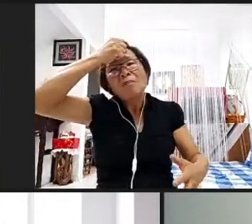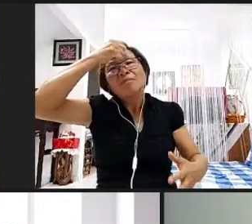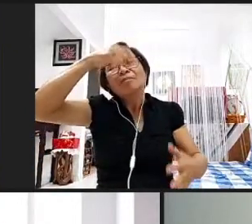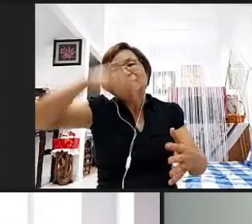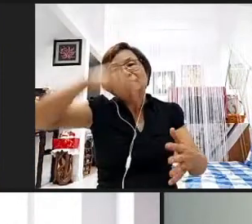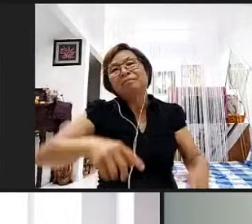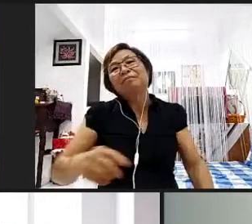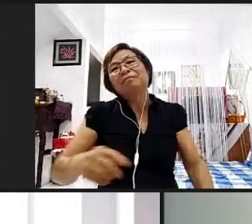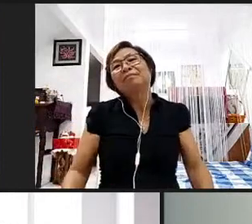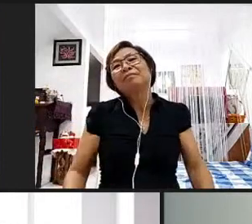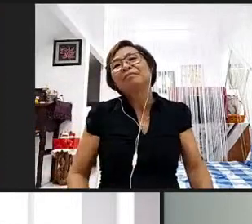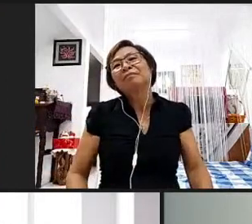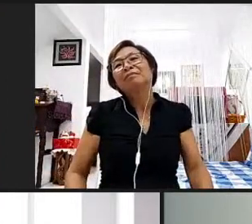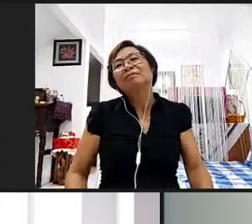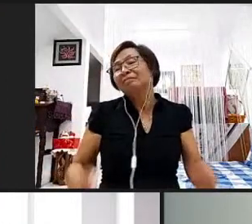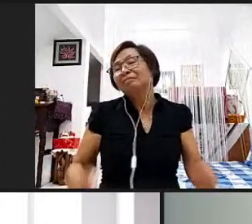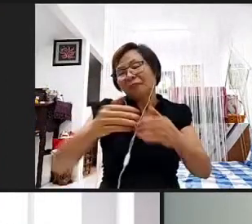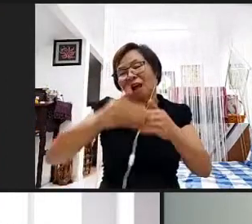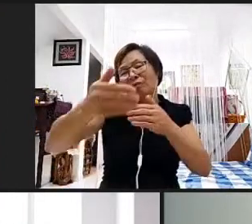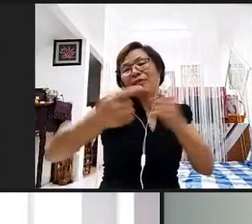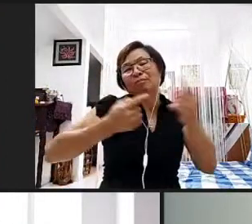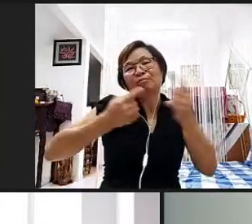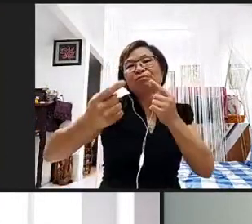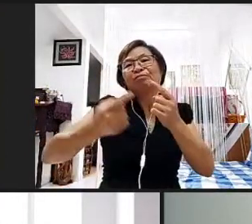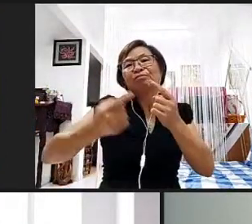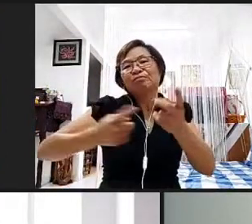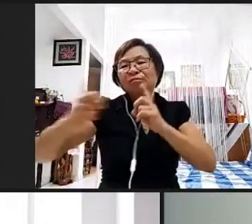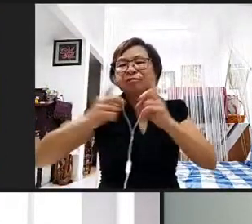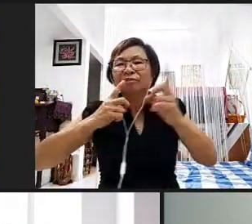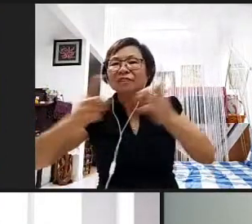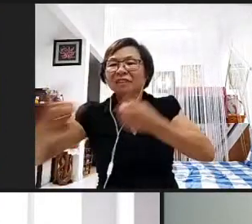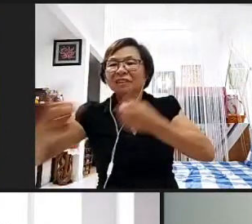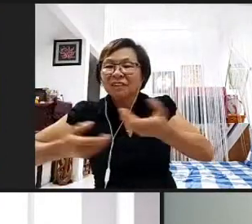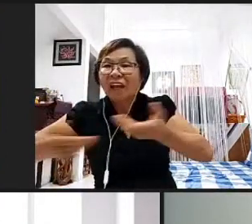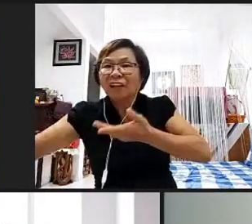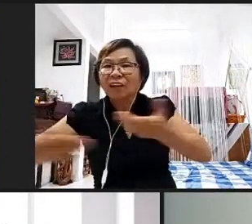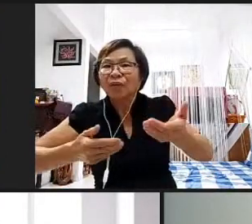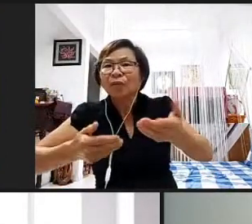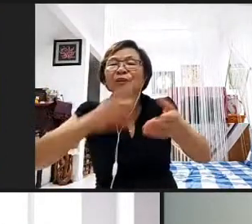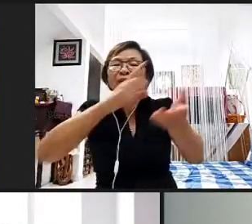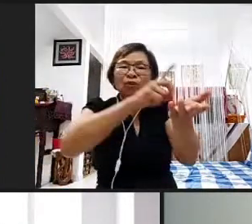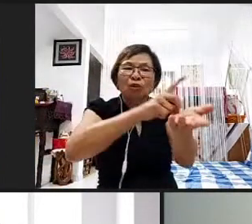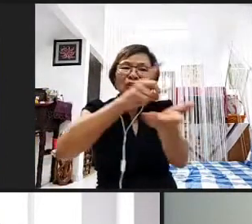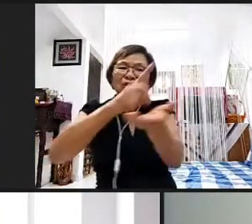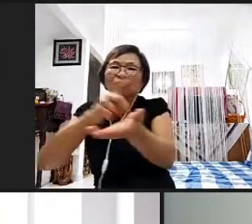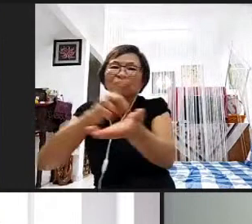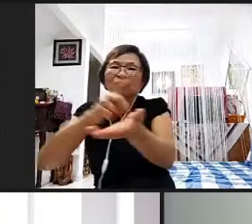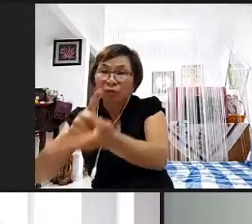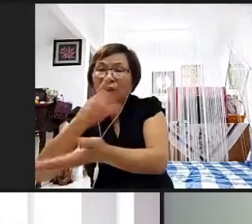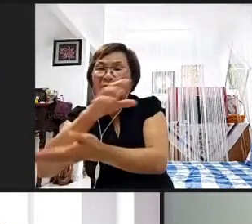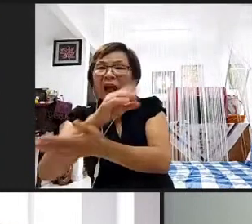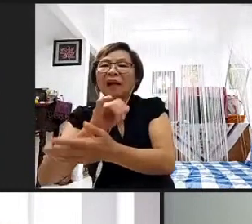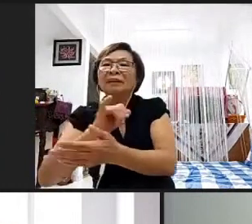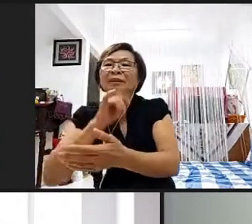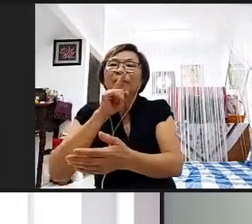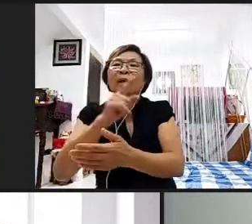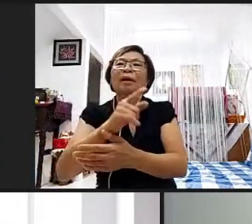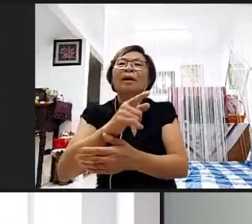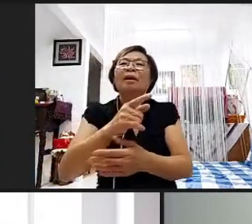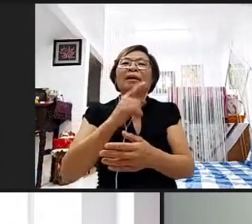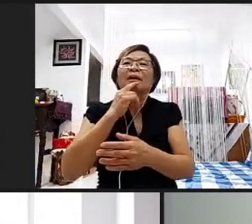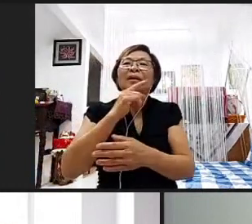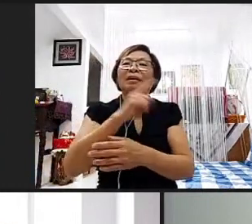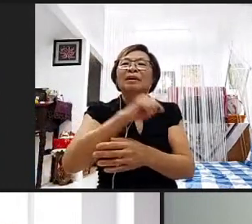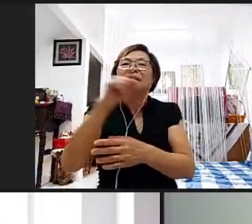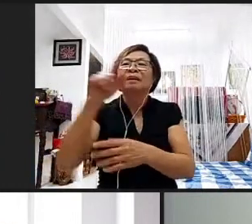this dialogue with our Buddhist medical practitioner. And then, of course, I will need to pass back to Didi